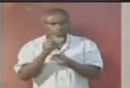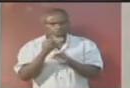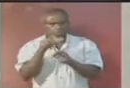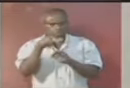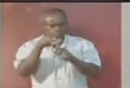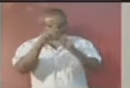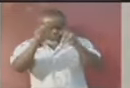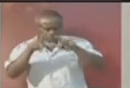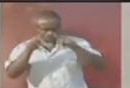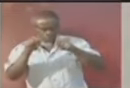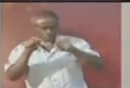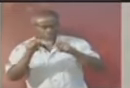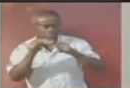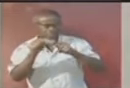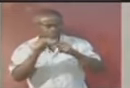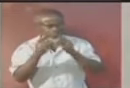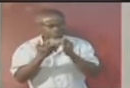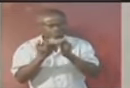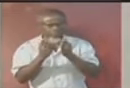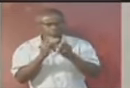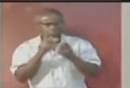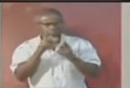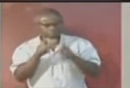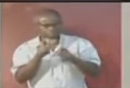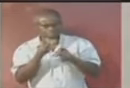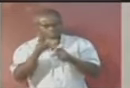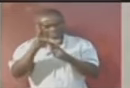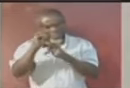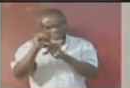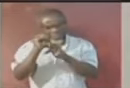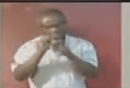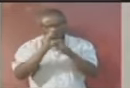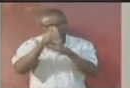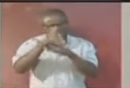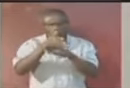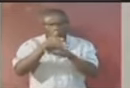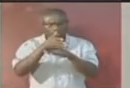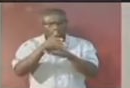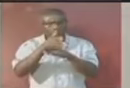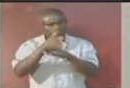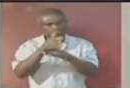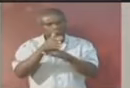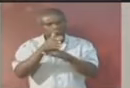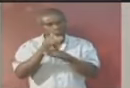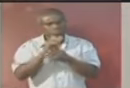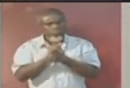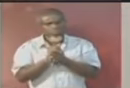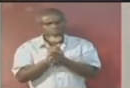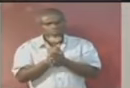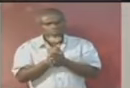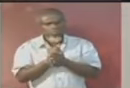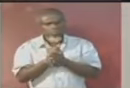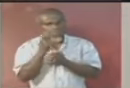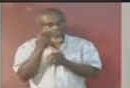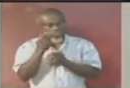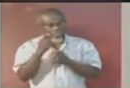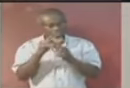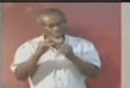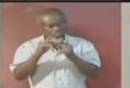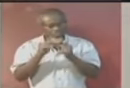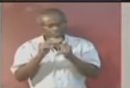relatively small. Let's say on average it was about 200. But prior to that, what they did was that they did phase 1 and phase 2